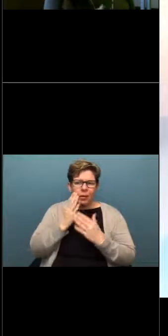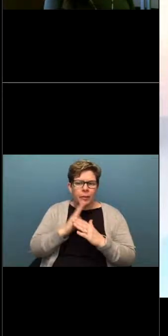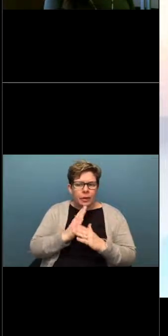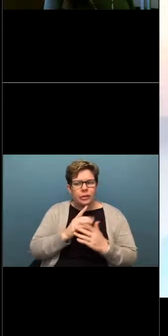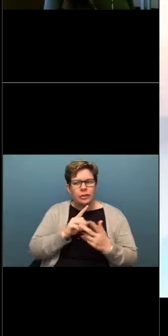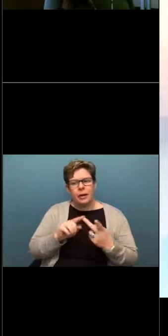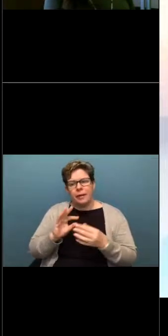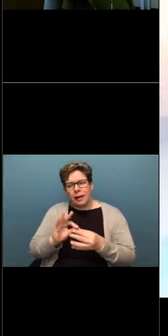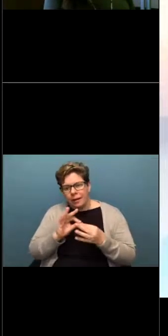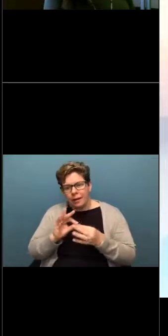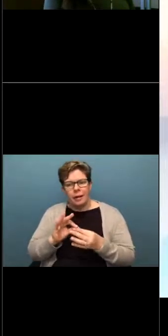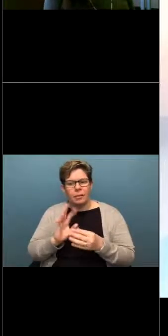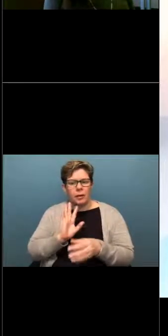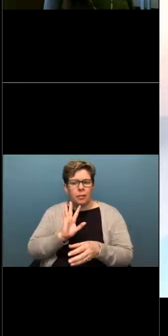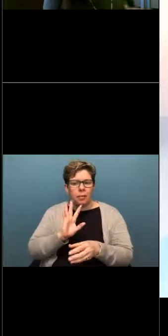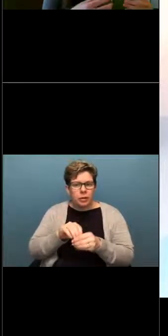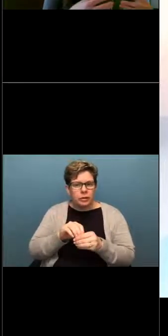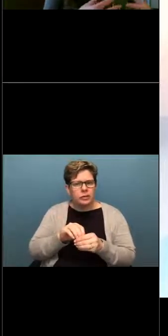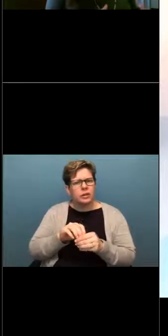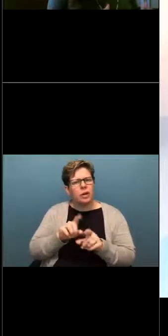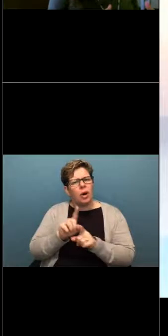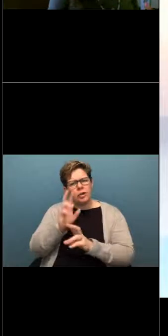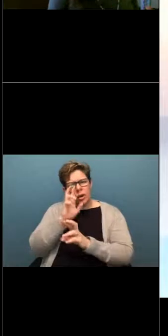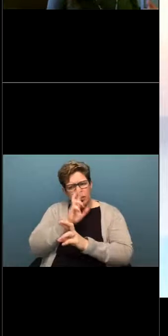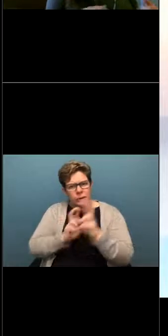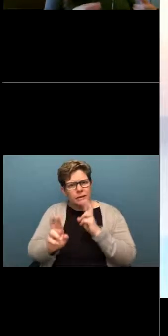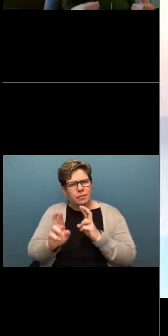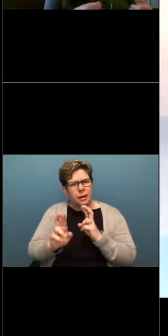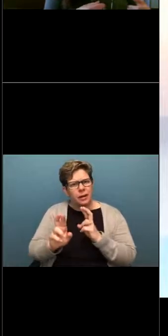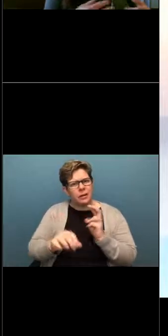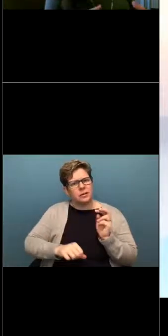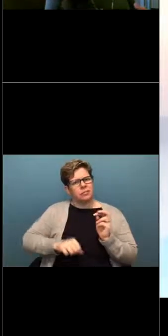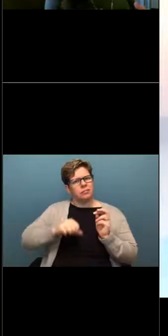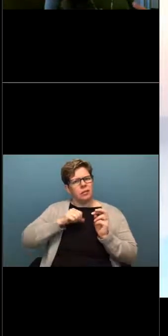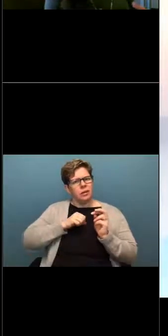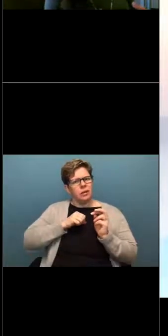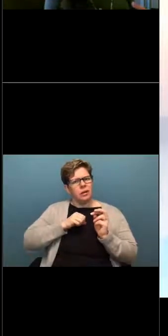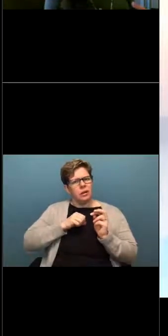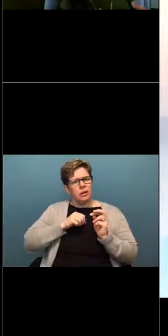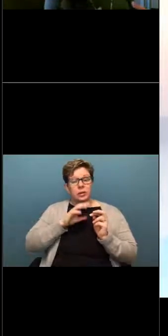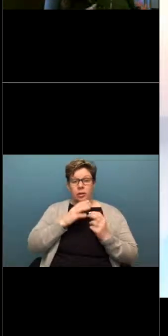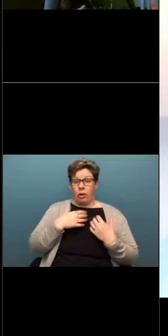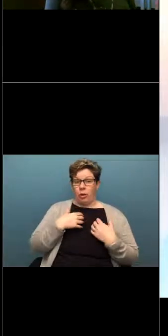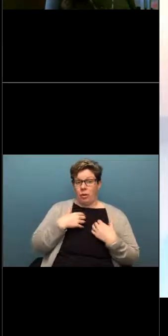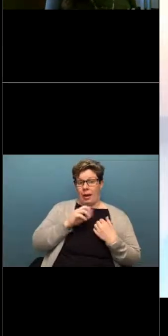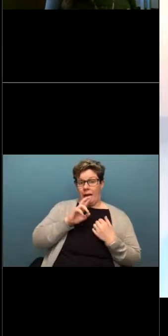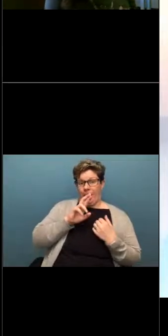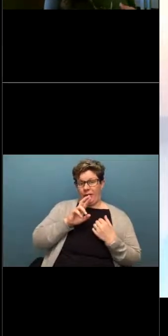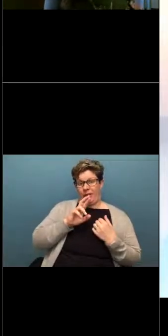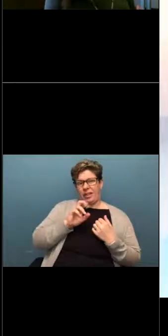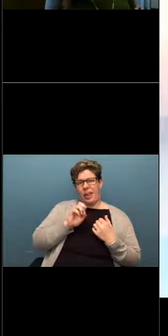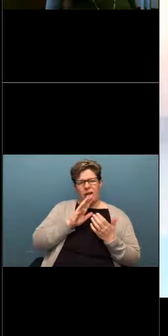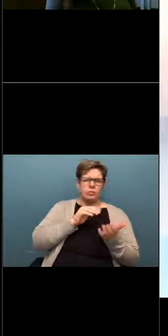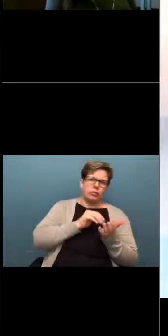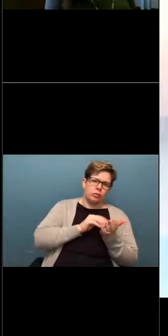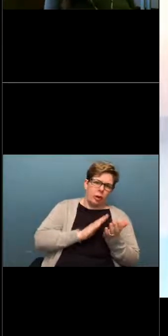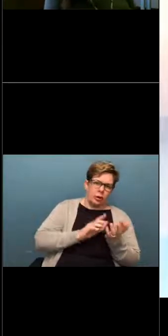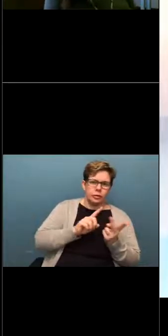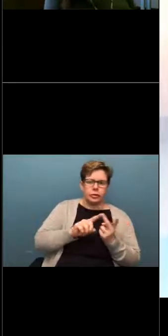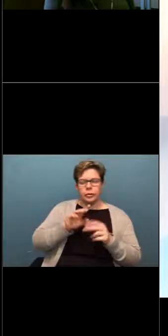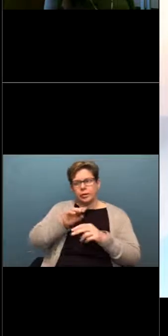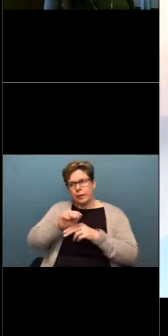care. And that's really grounded in the partnership between healthcare providers, your healthcare providing team, might be a counselor,